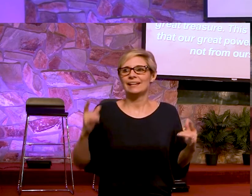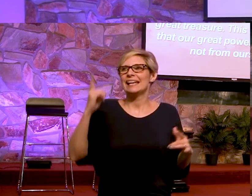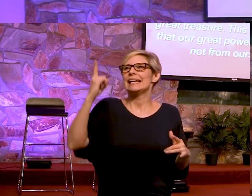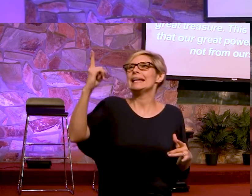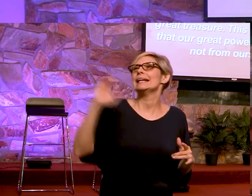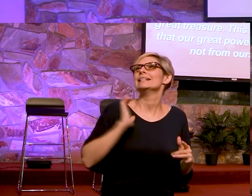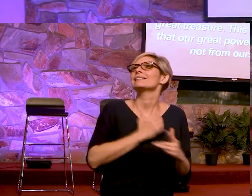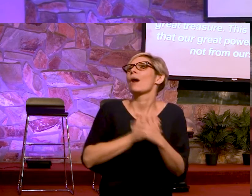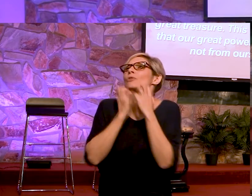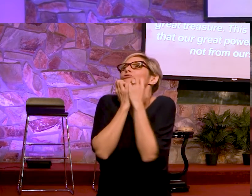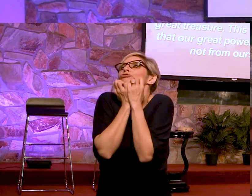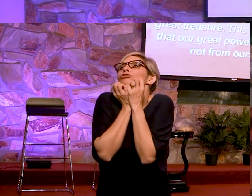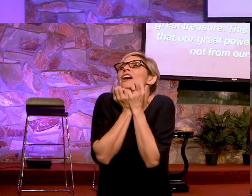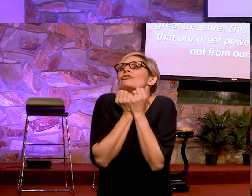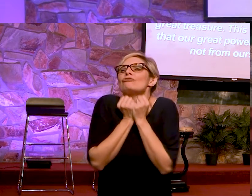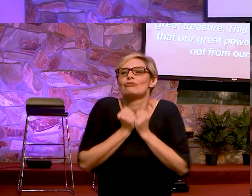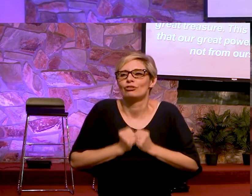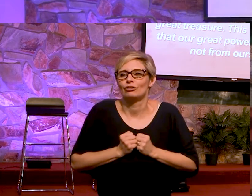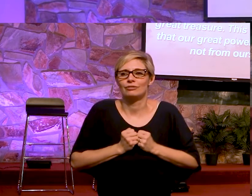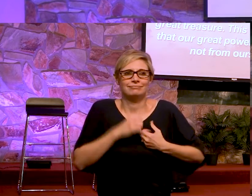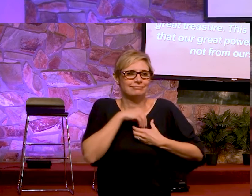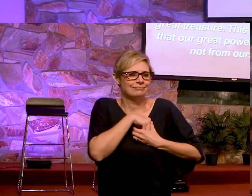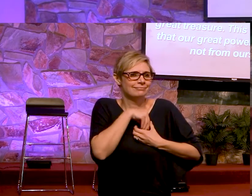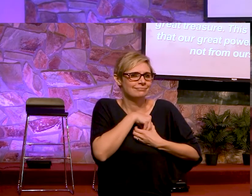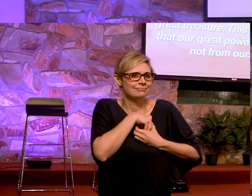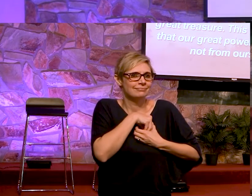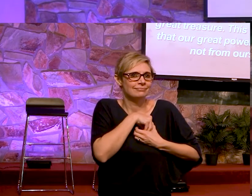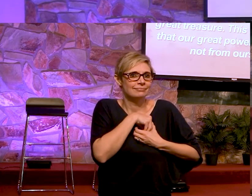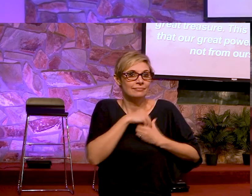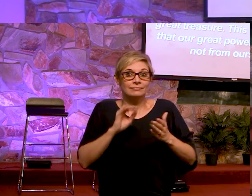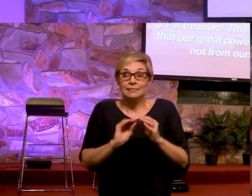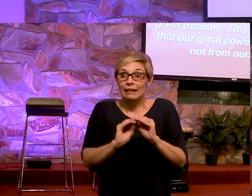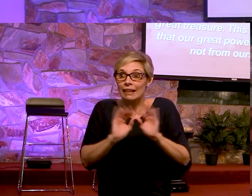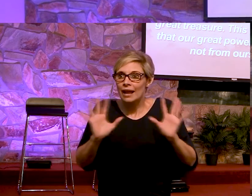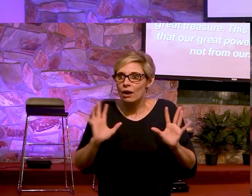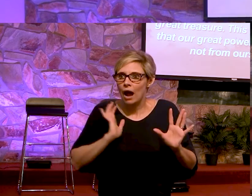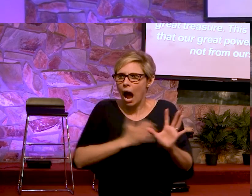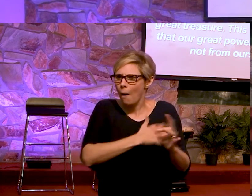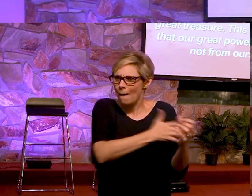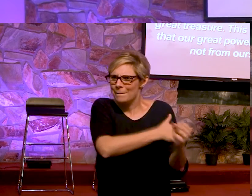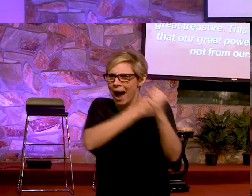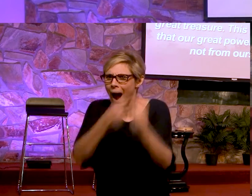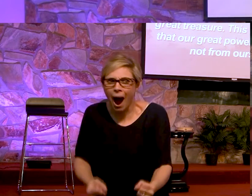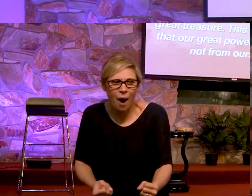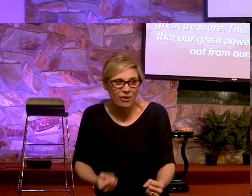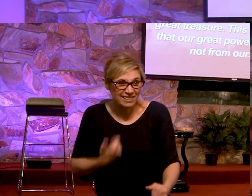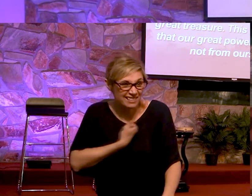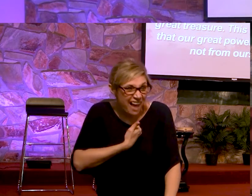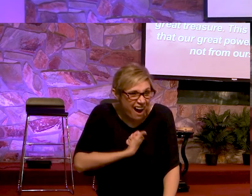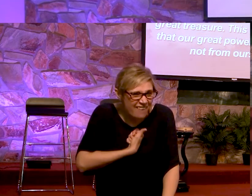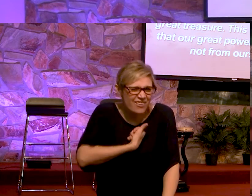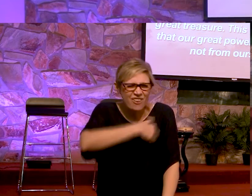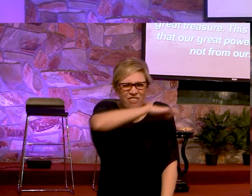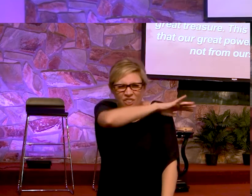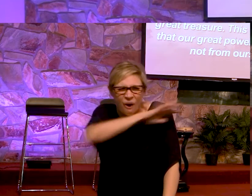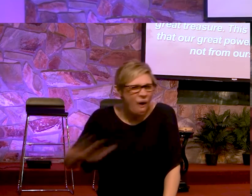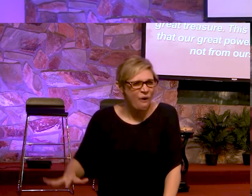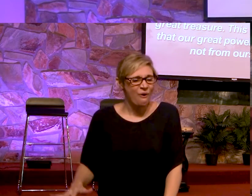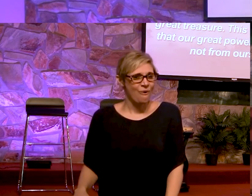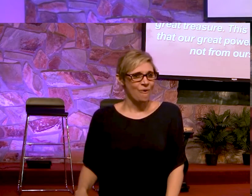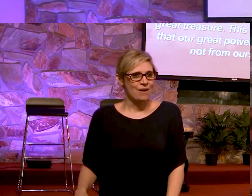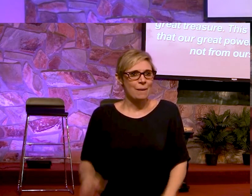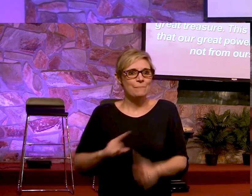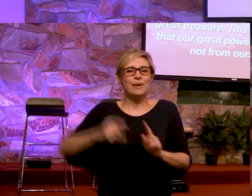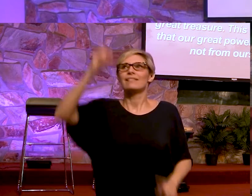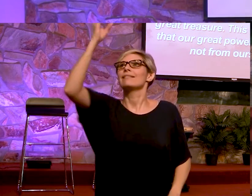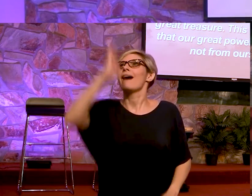have. This makes it clear that our great power is from God, not from ourselves.